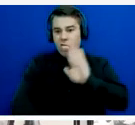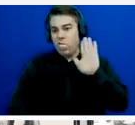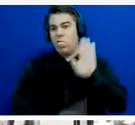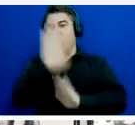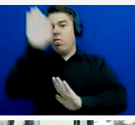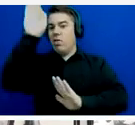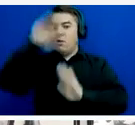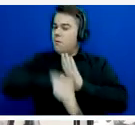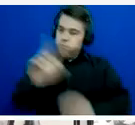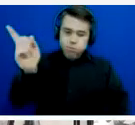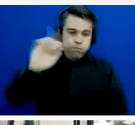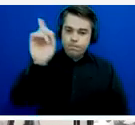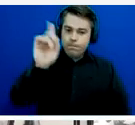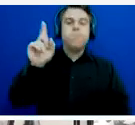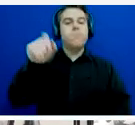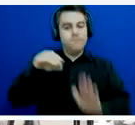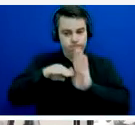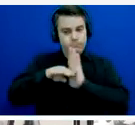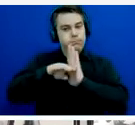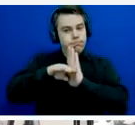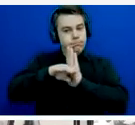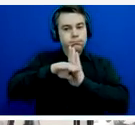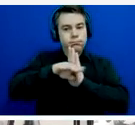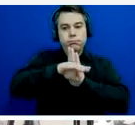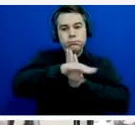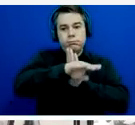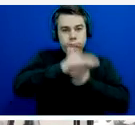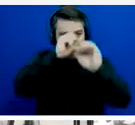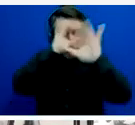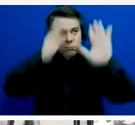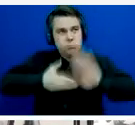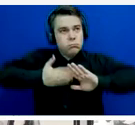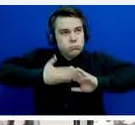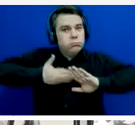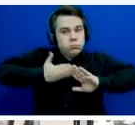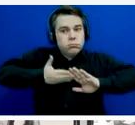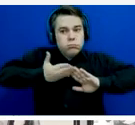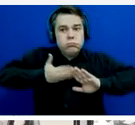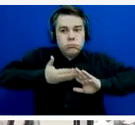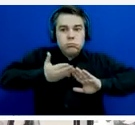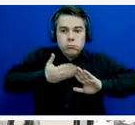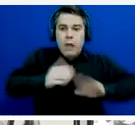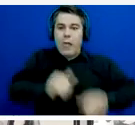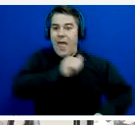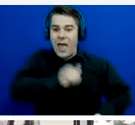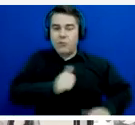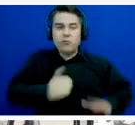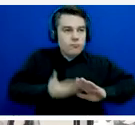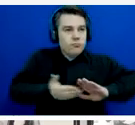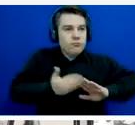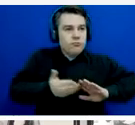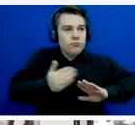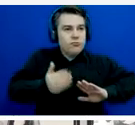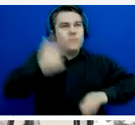down. You pretty much have to keep the vision and keep the attitude and the thoughts in